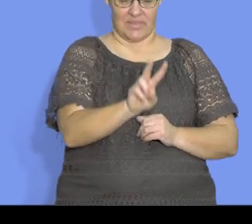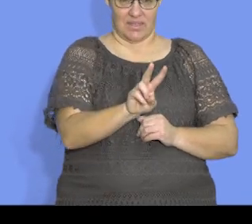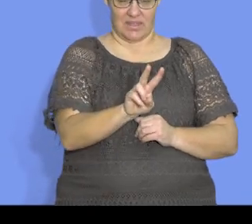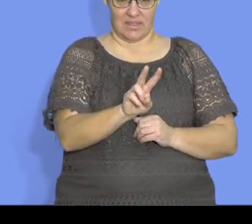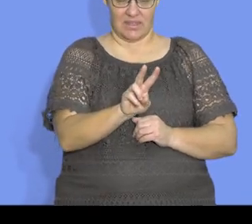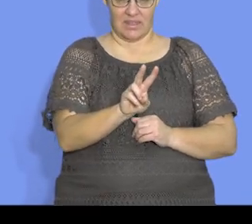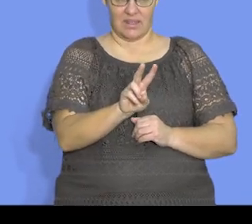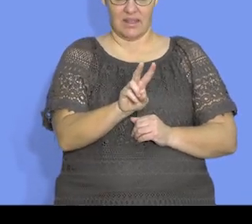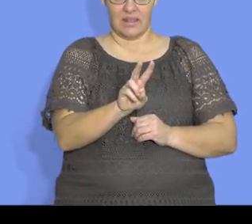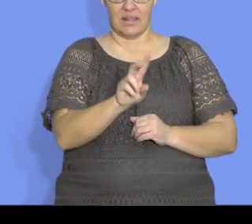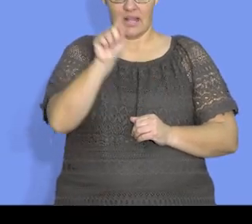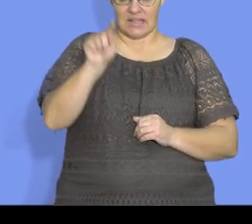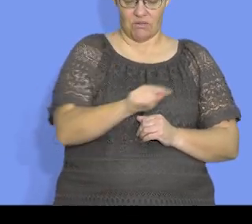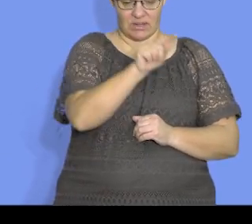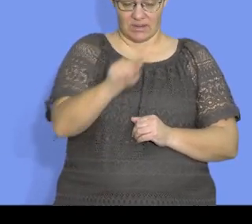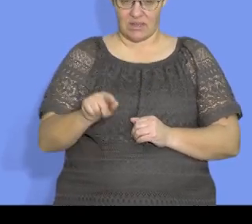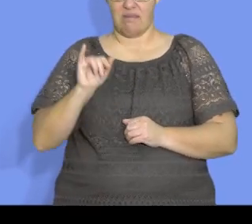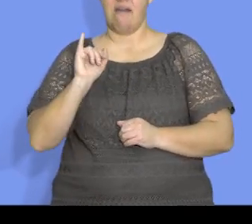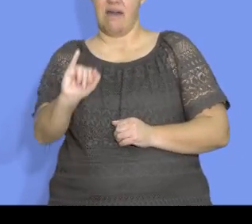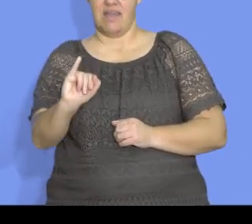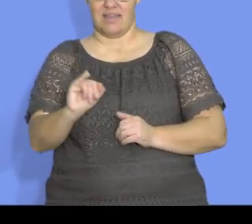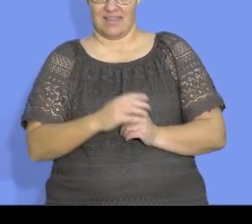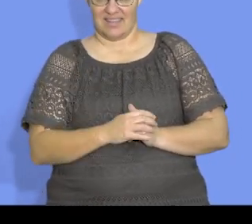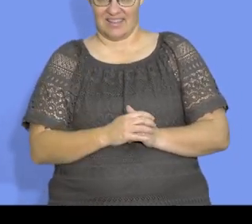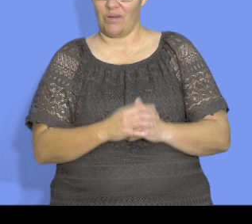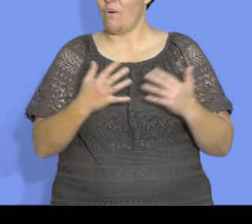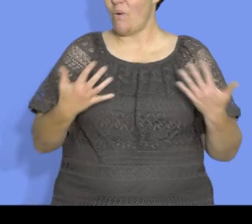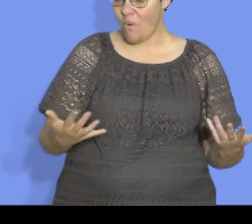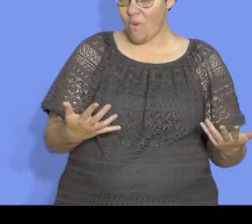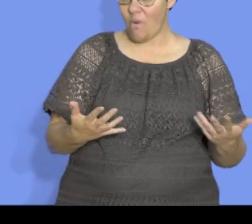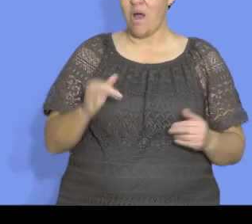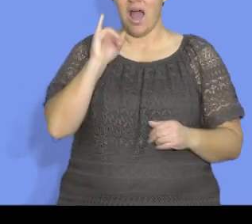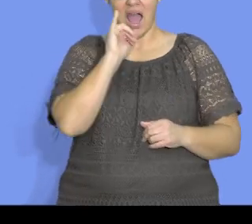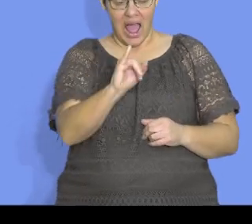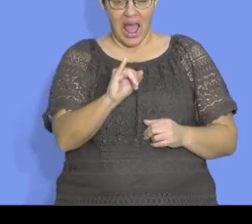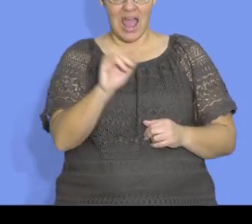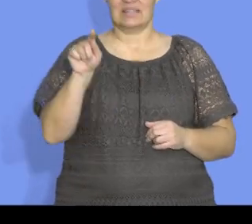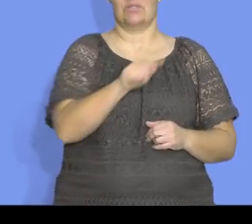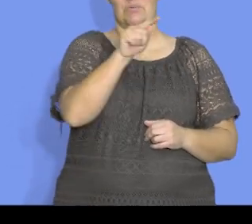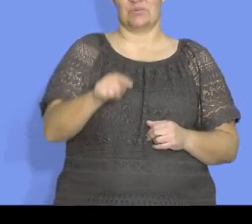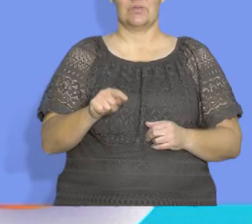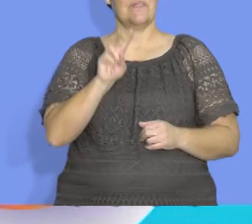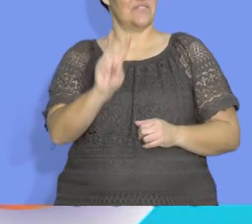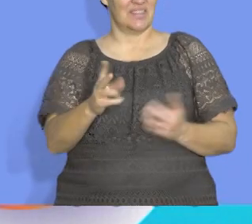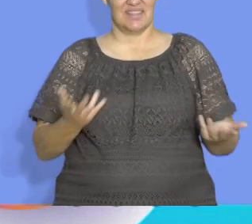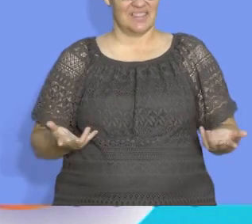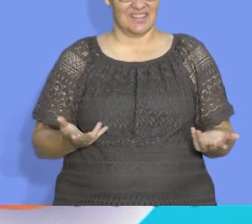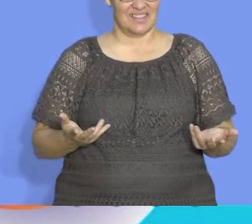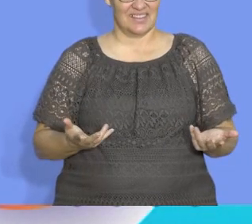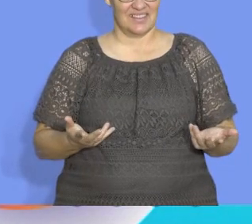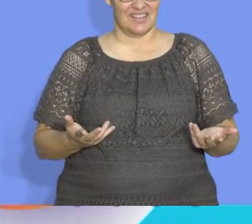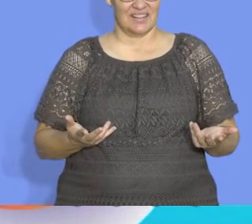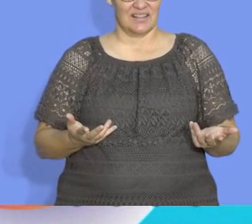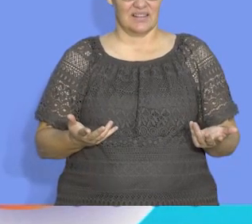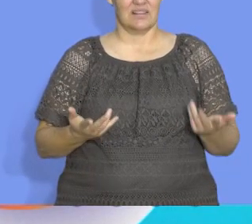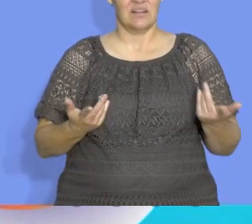is directly proportional to I. Or we could say that I is directly proportional to V. In this case,